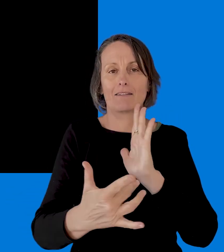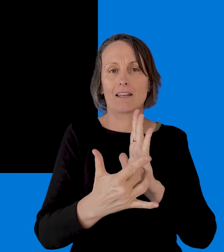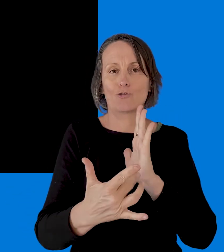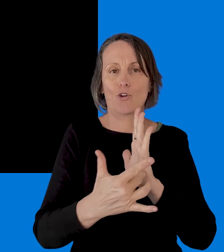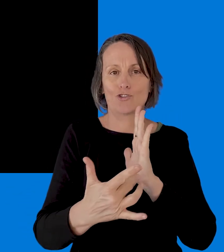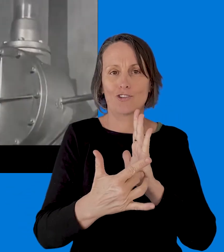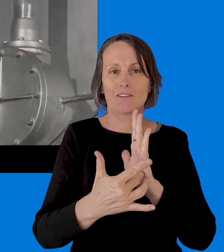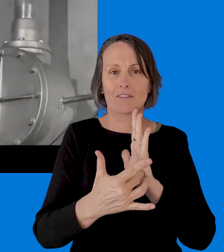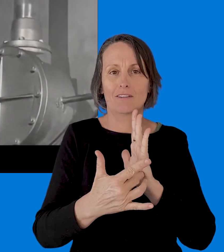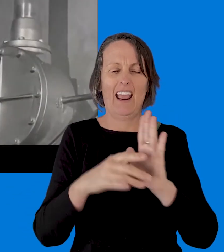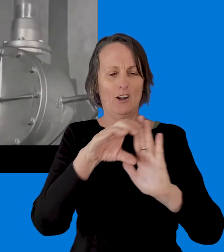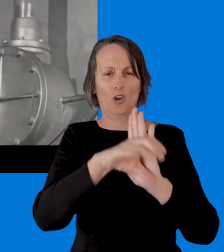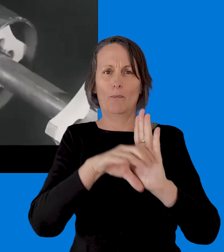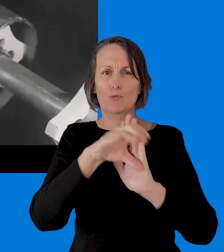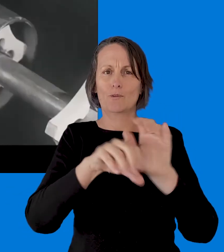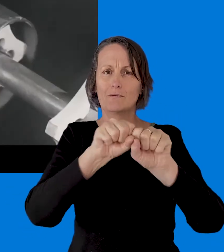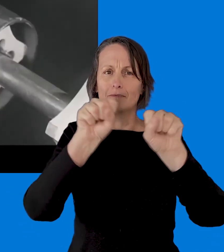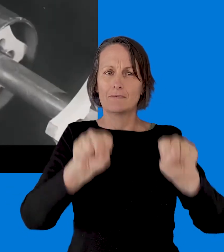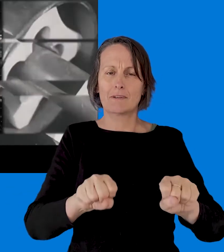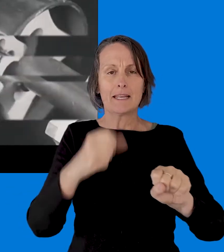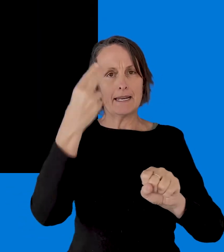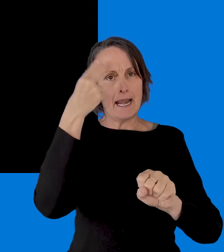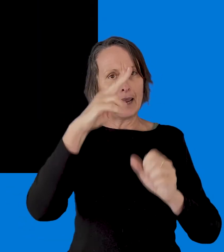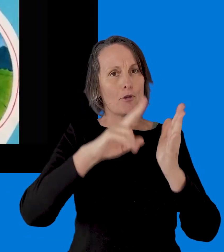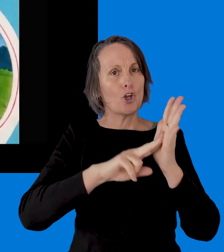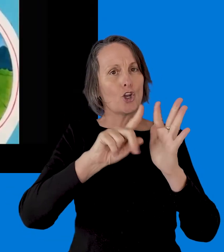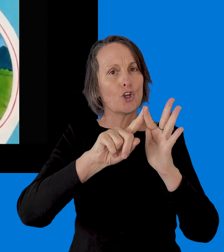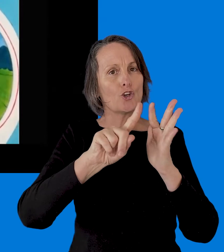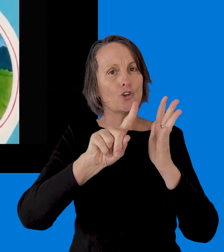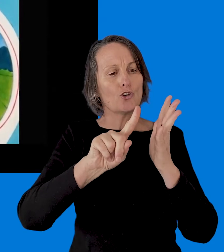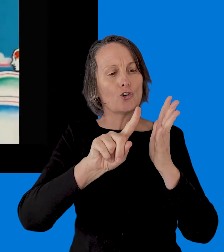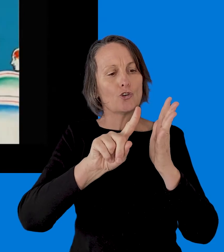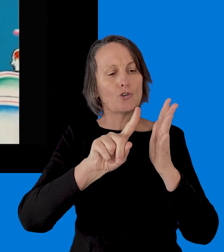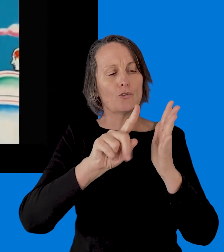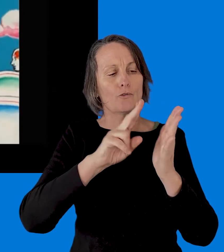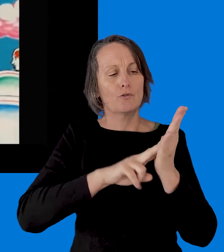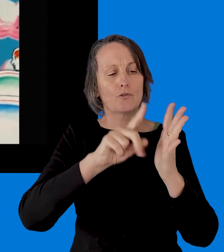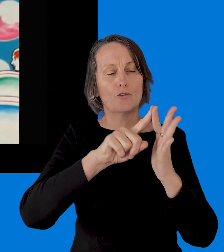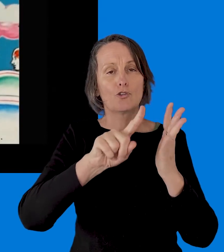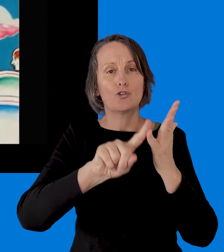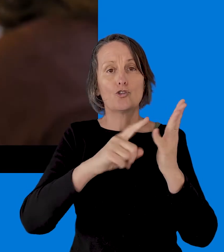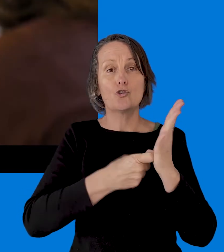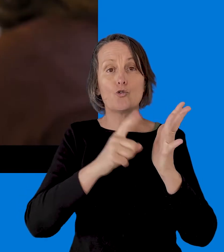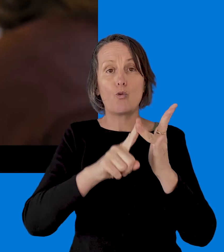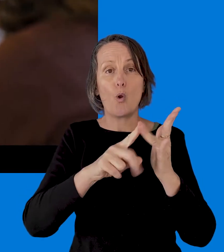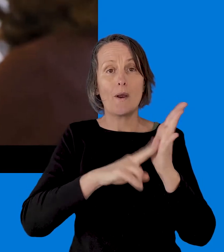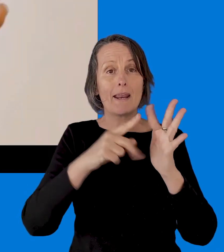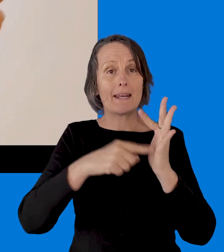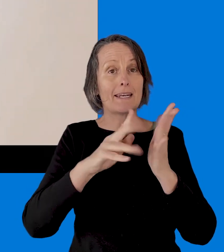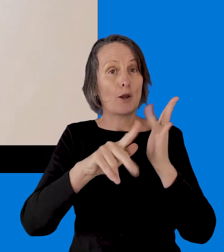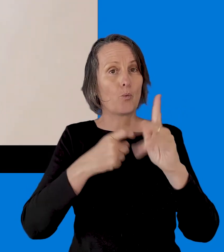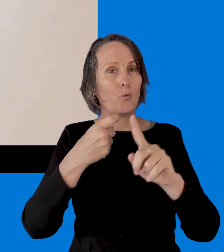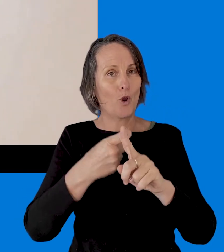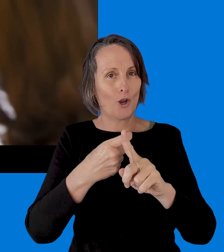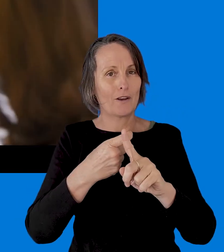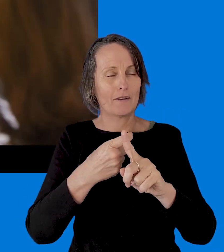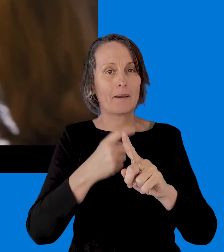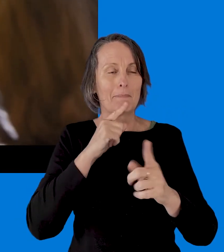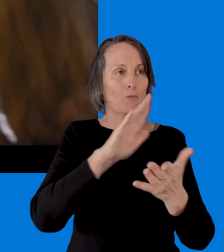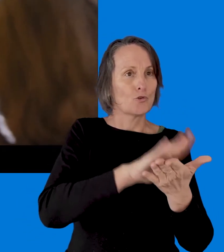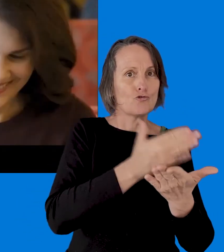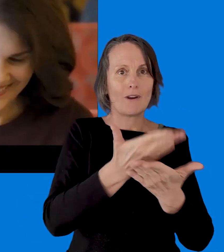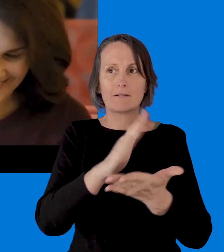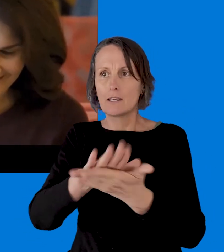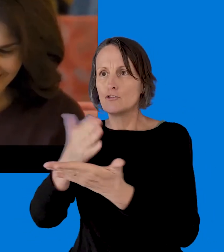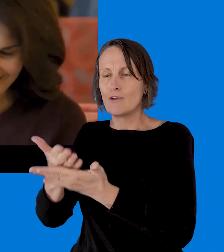machine learning technique based on a form of computing called neural networks, inspired by human brains. Basically, it learns to translate based